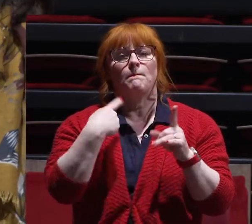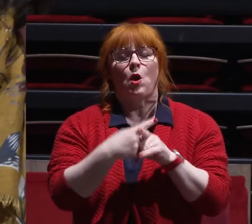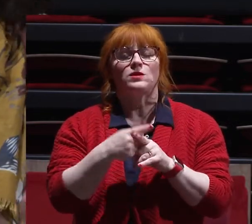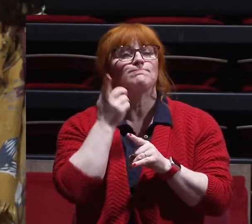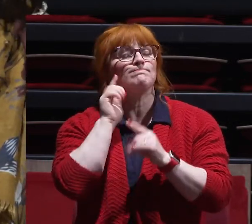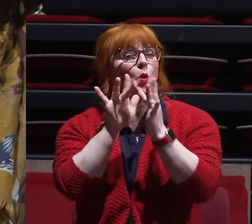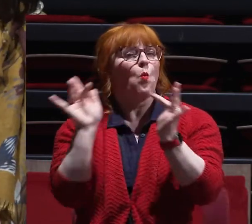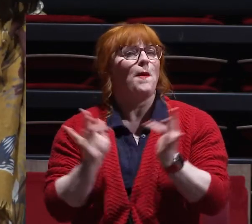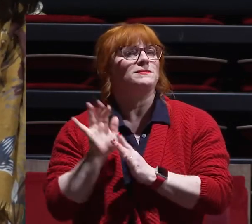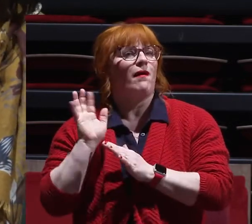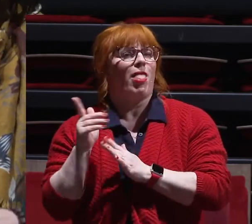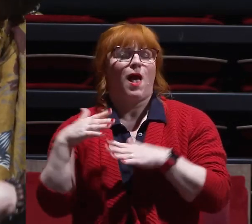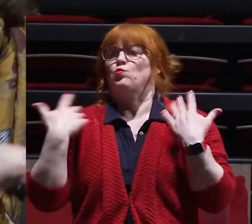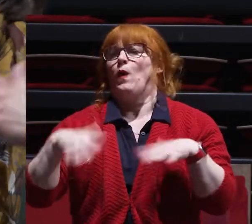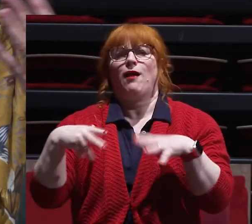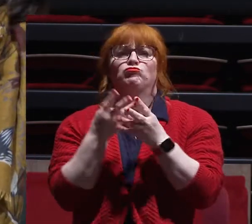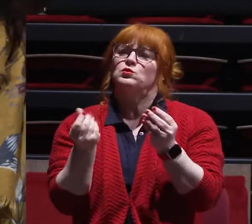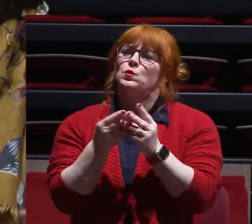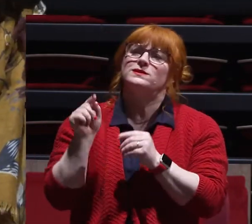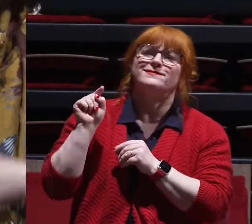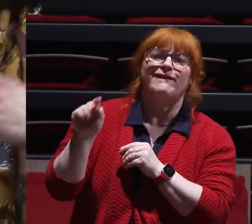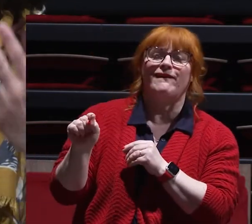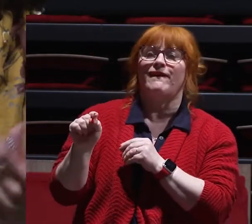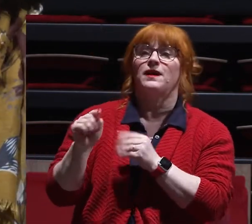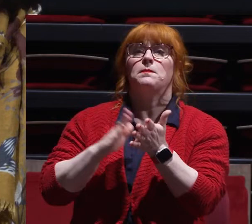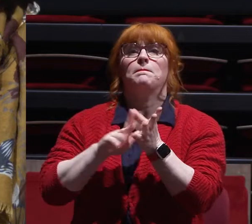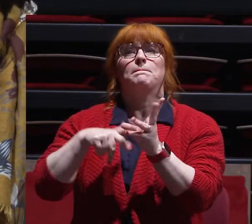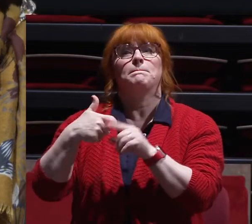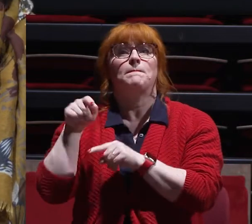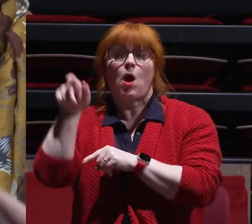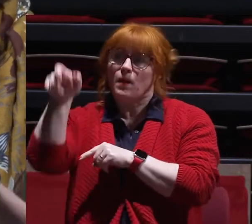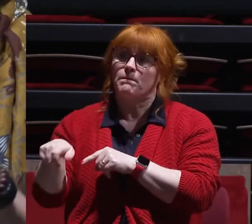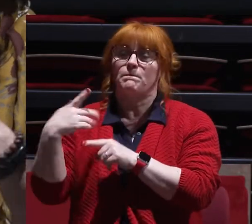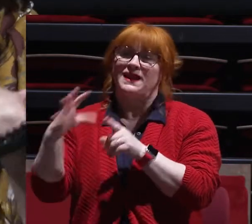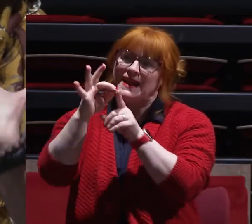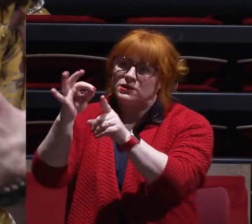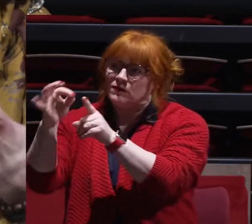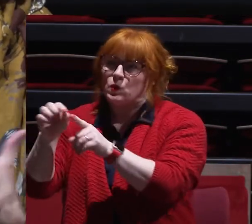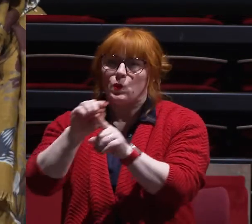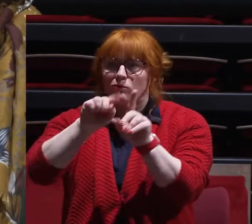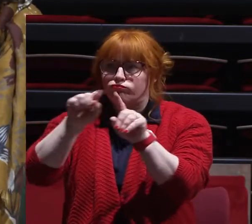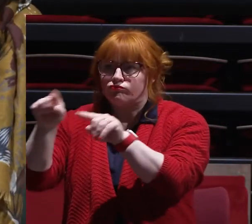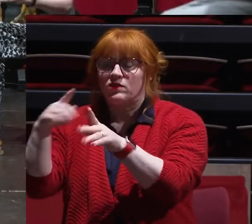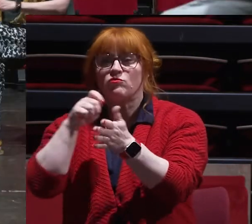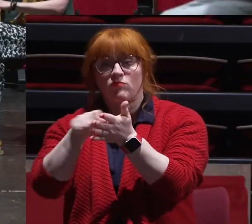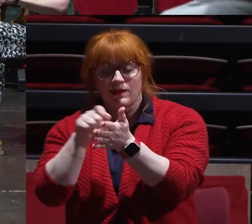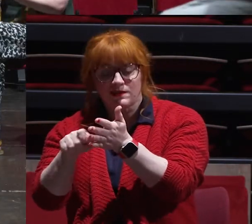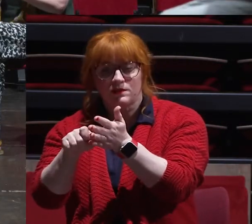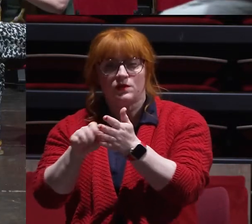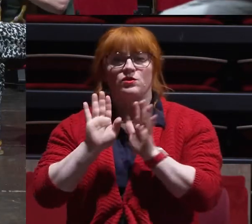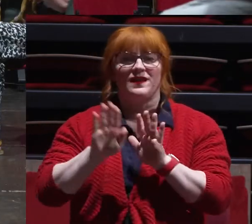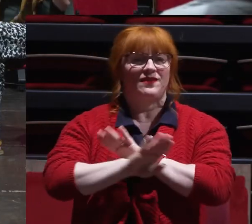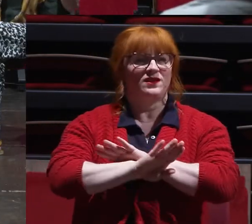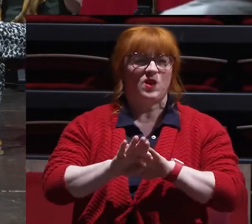so many amazing resources on that website. And, you know, the interviews with Mark and different writers, I have found them really inspiring.